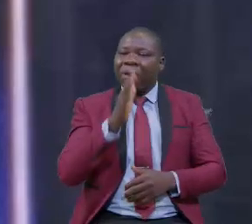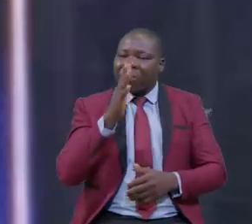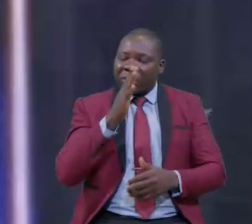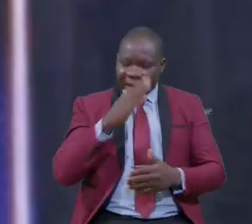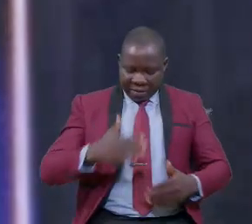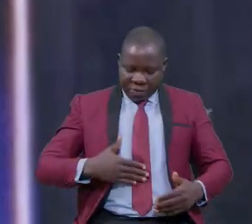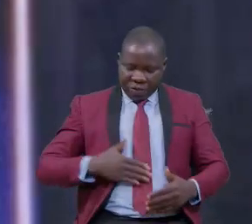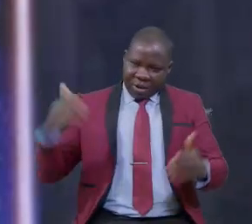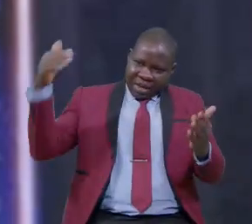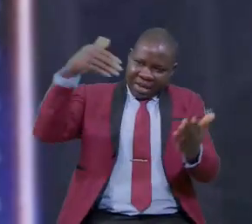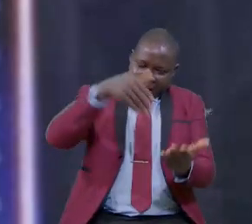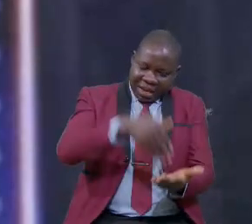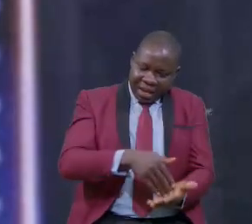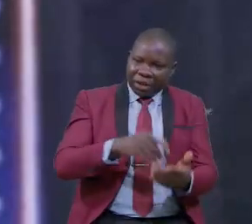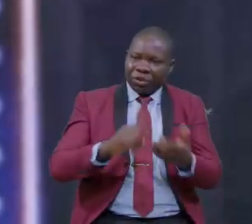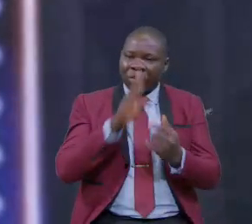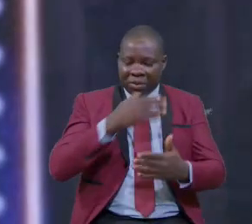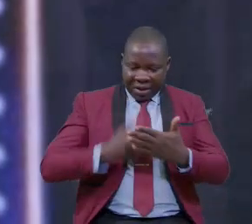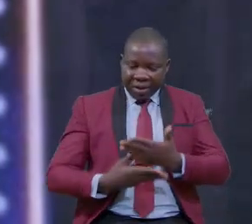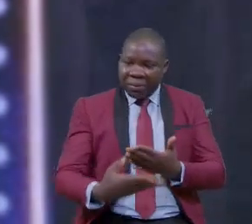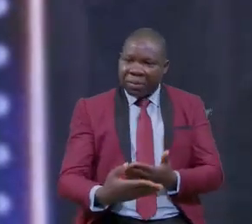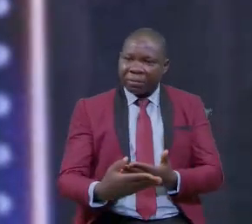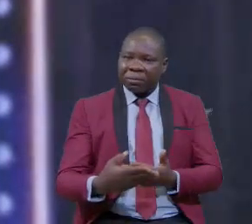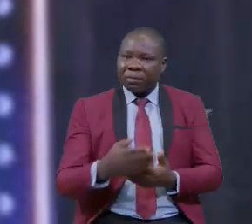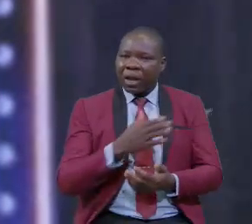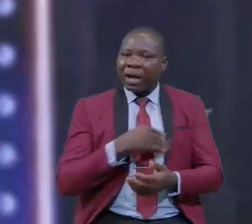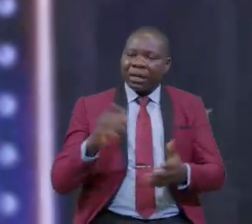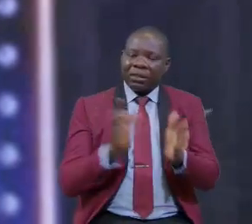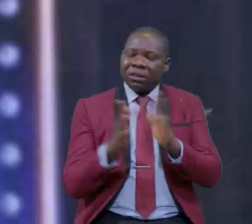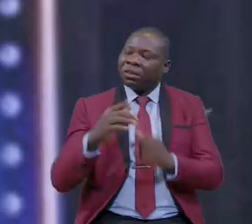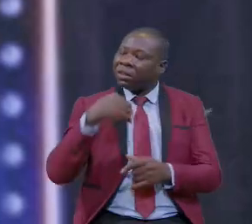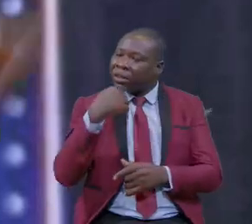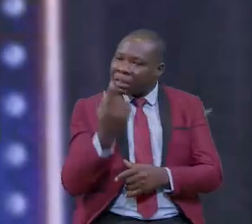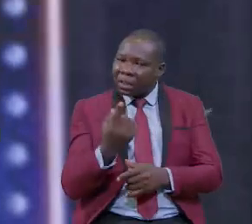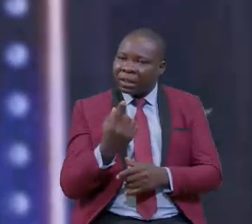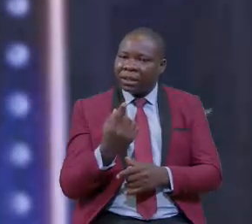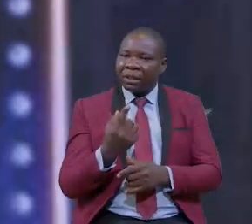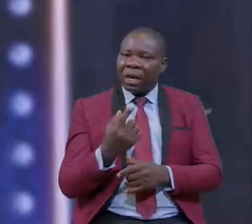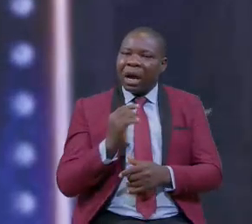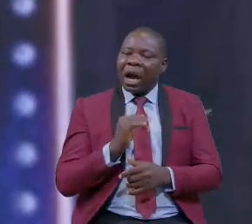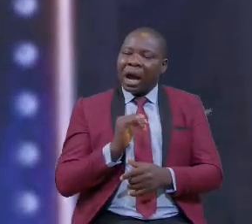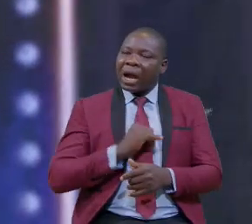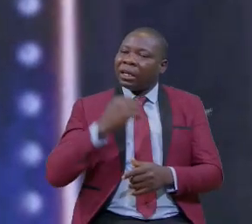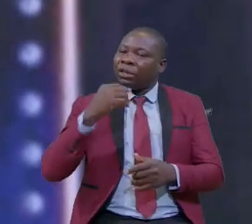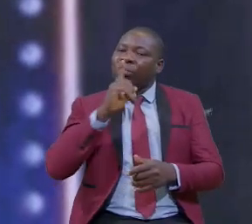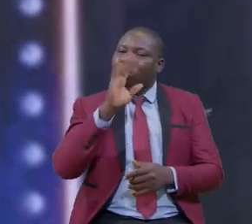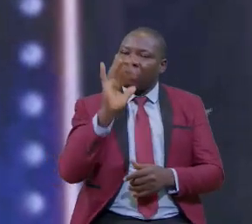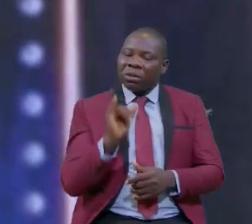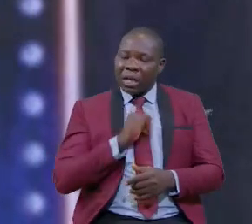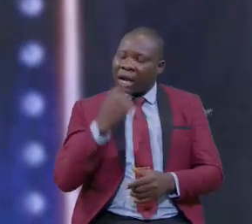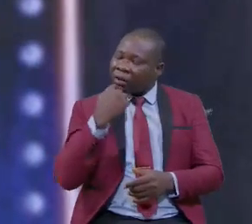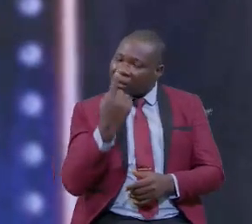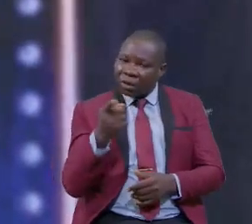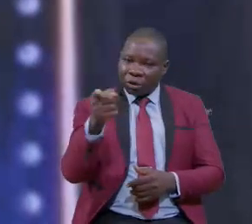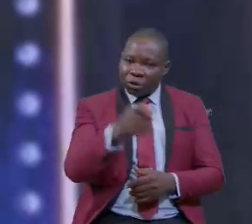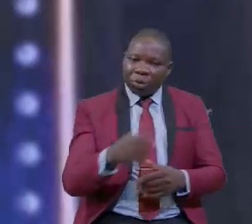it was still the same thing. He was firm about it. Except you, except a man be born,